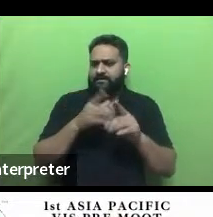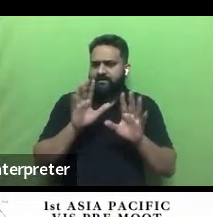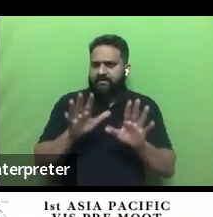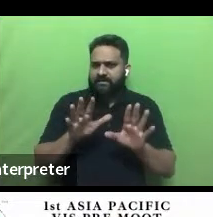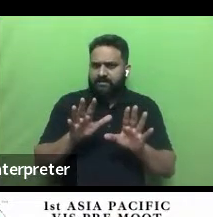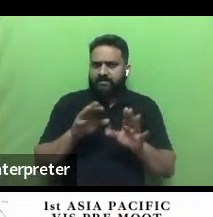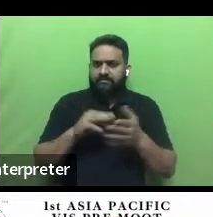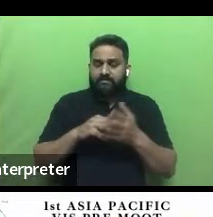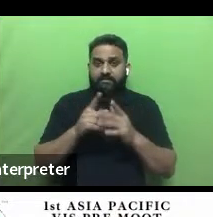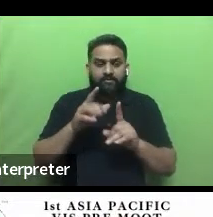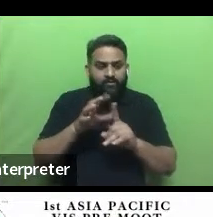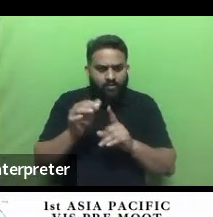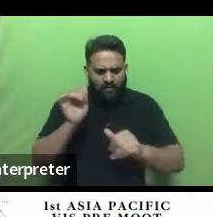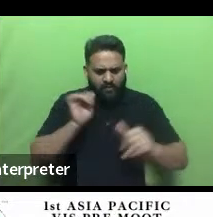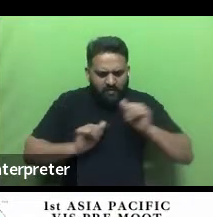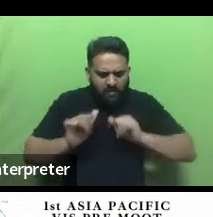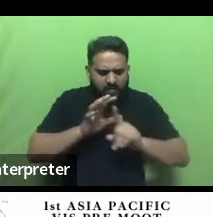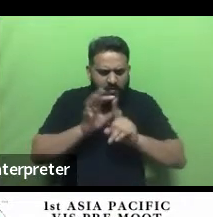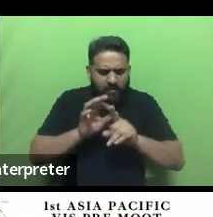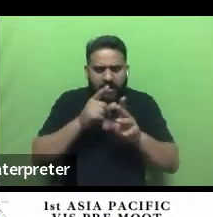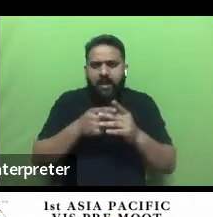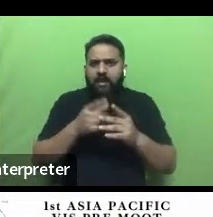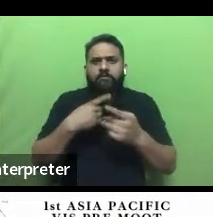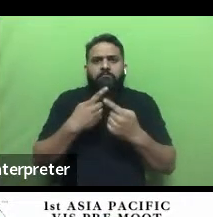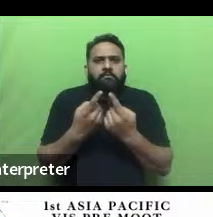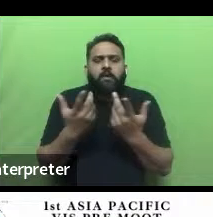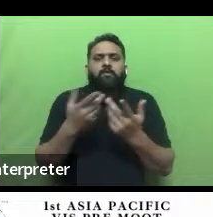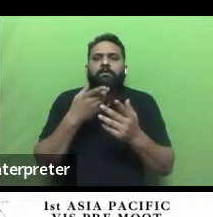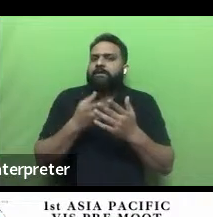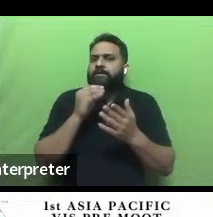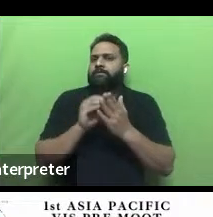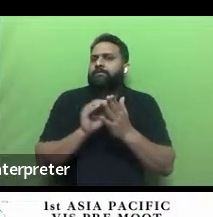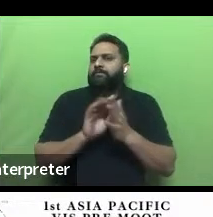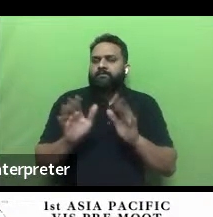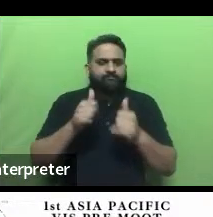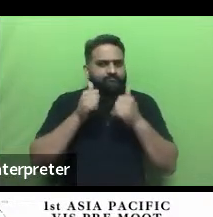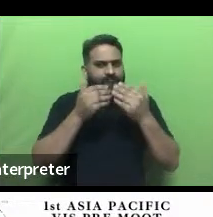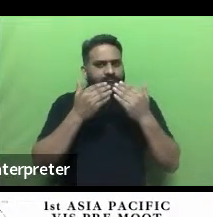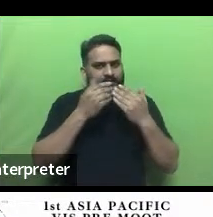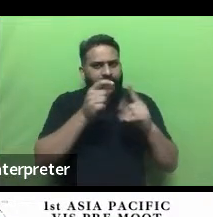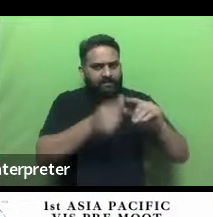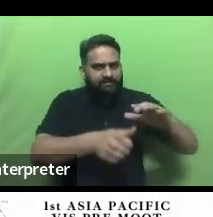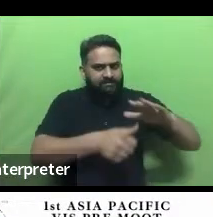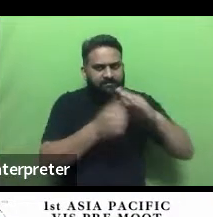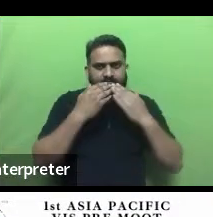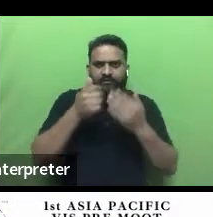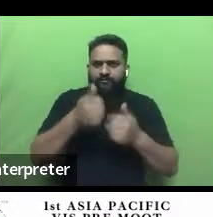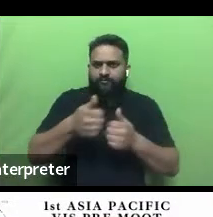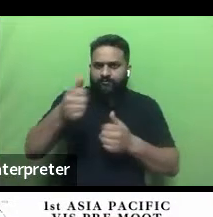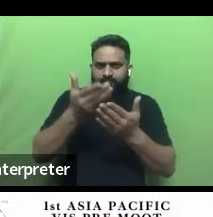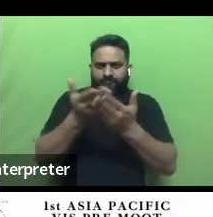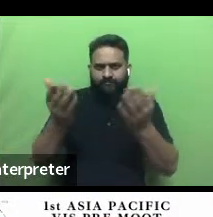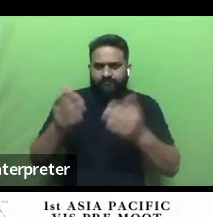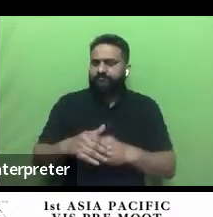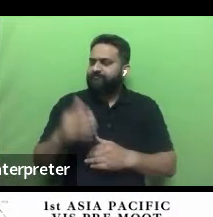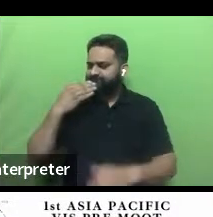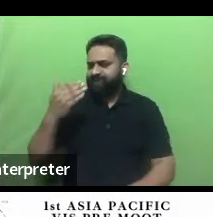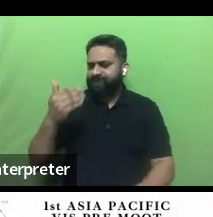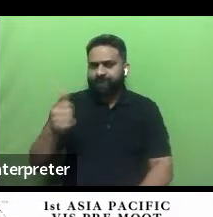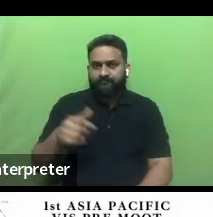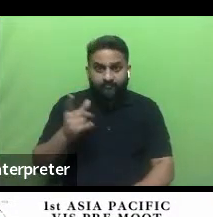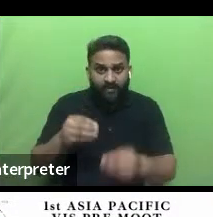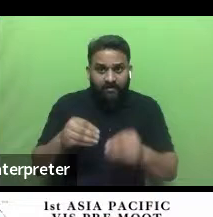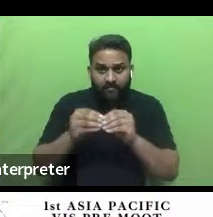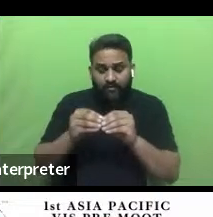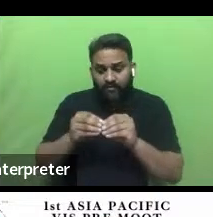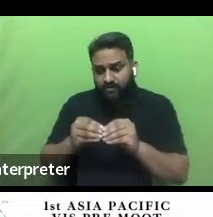performance that was carried out. Thank you, Madam President. Thank you, members of the tribunal. Thank you. Does any of the